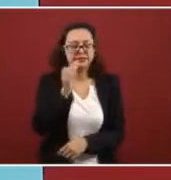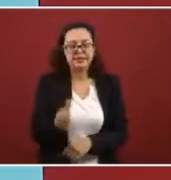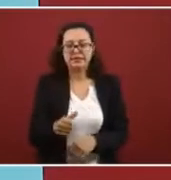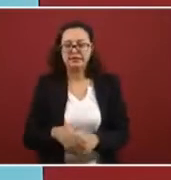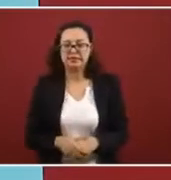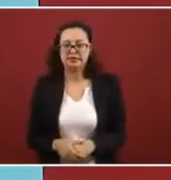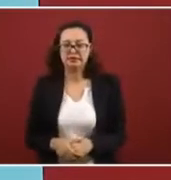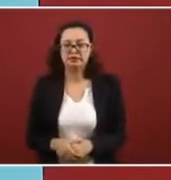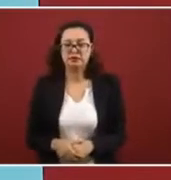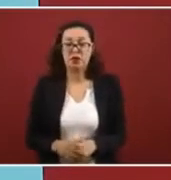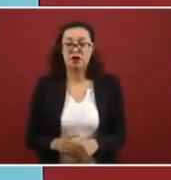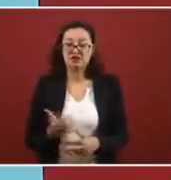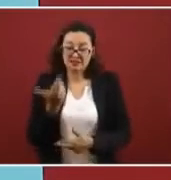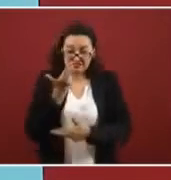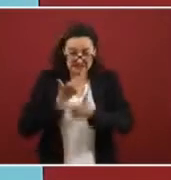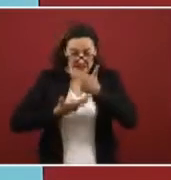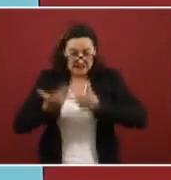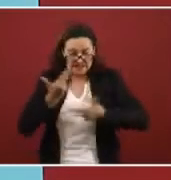to the